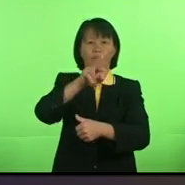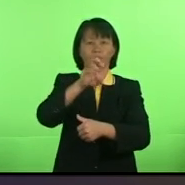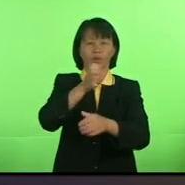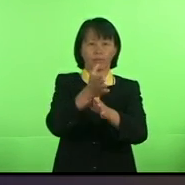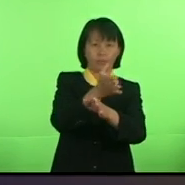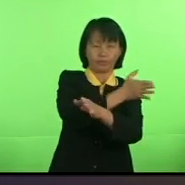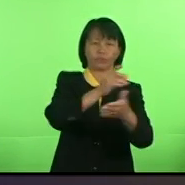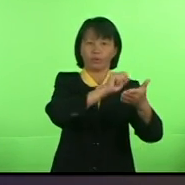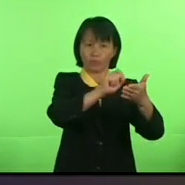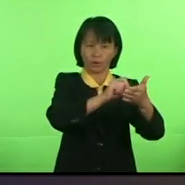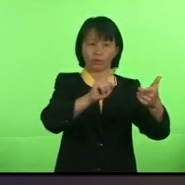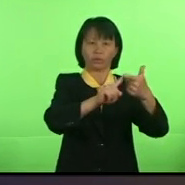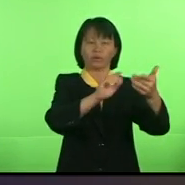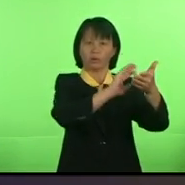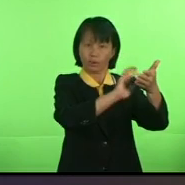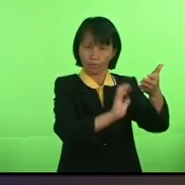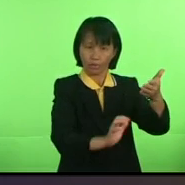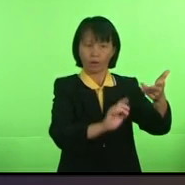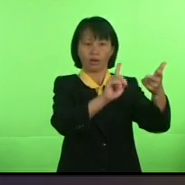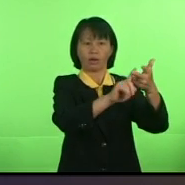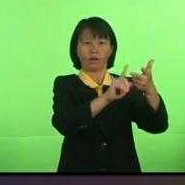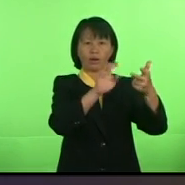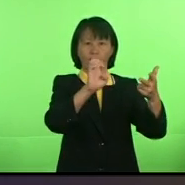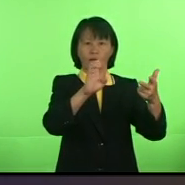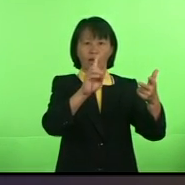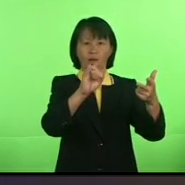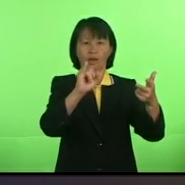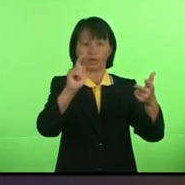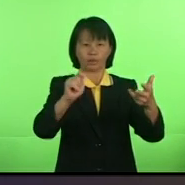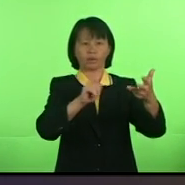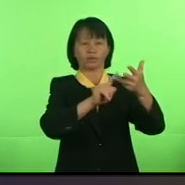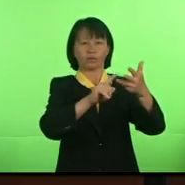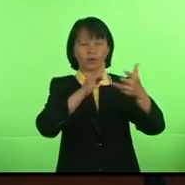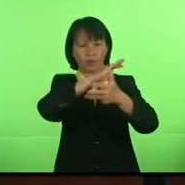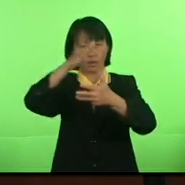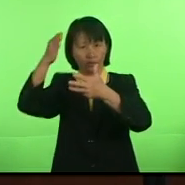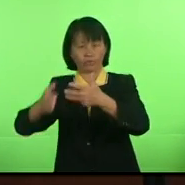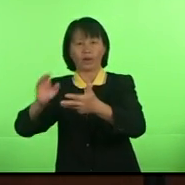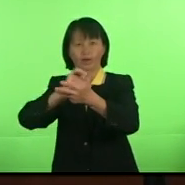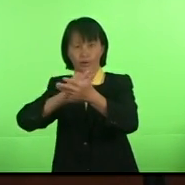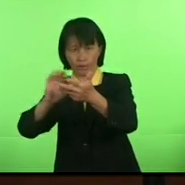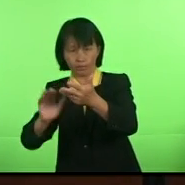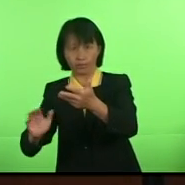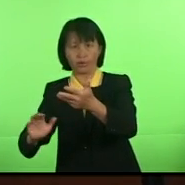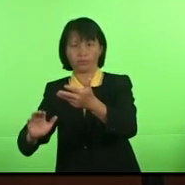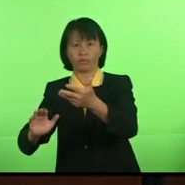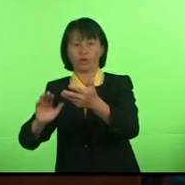Prewriting, draft, editing, final draft, or final essay.